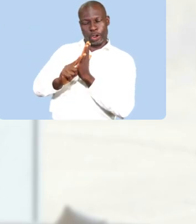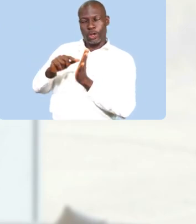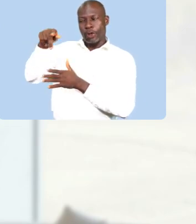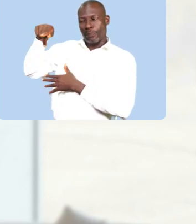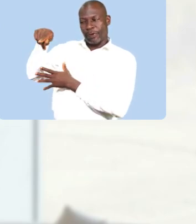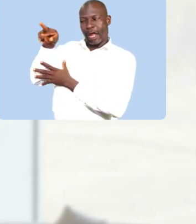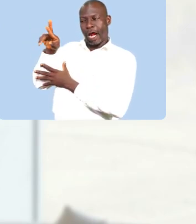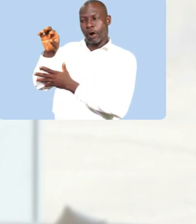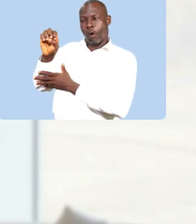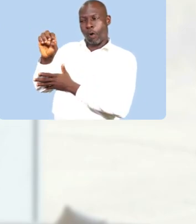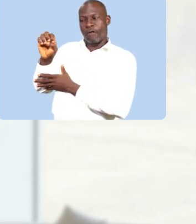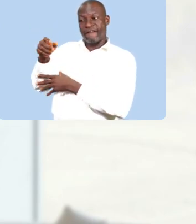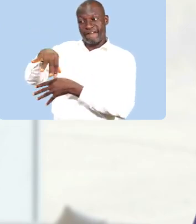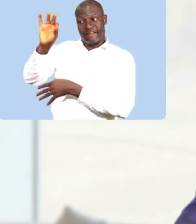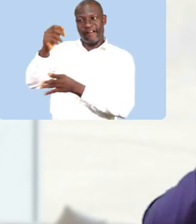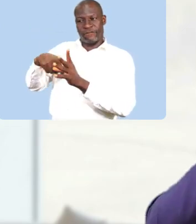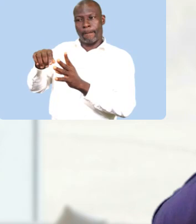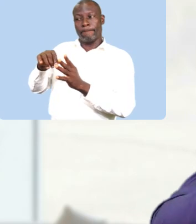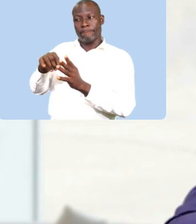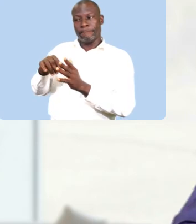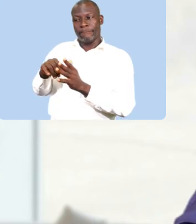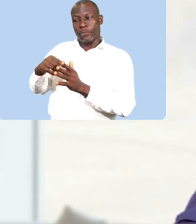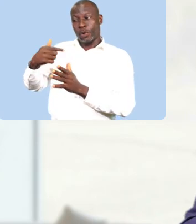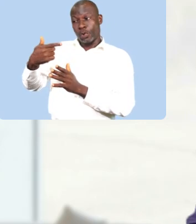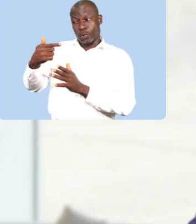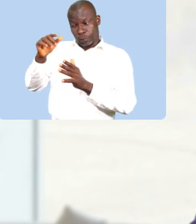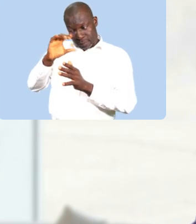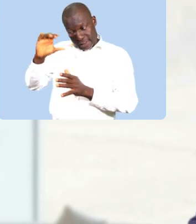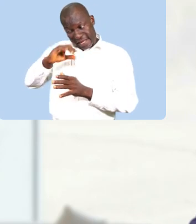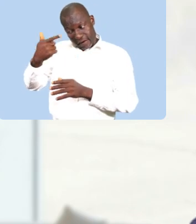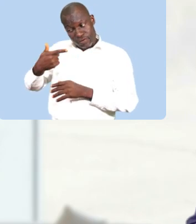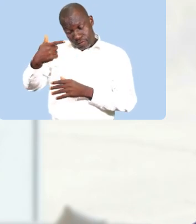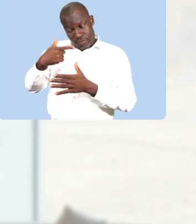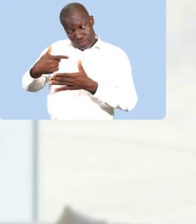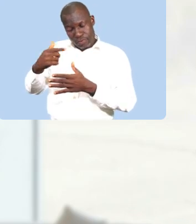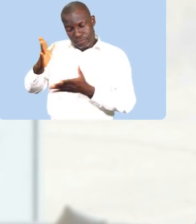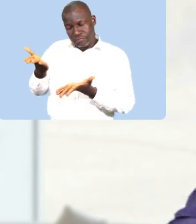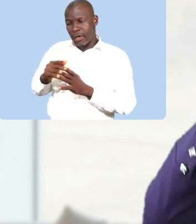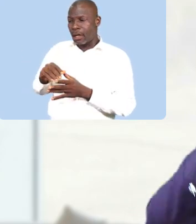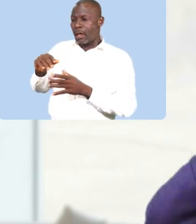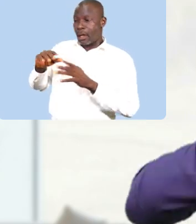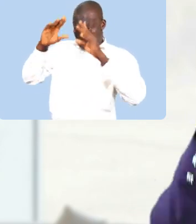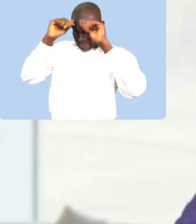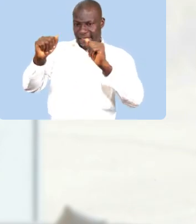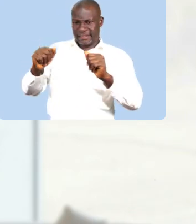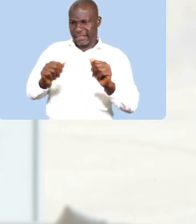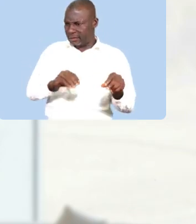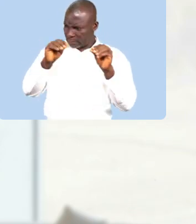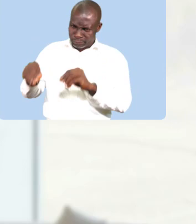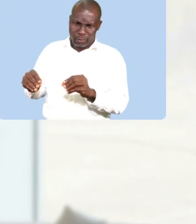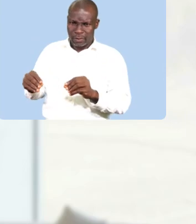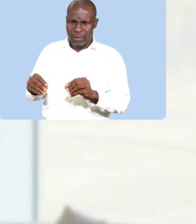no obekchirechire omu sade California aban ele sade ene si ho na o sample views